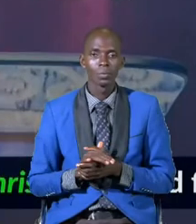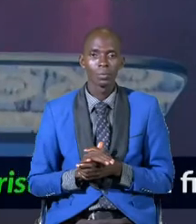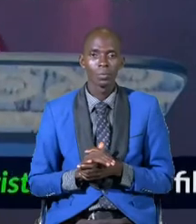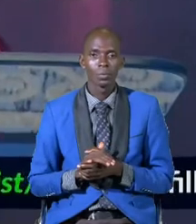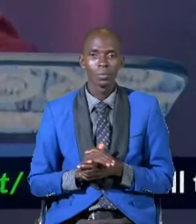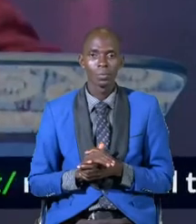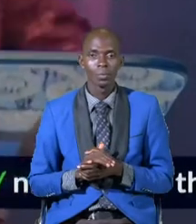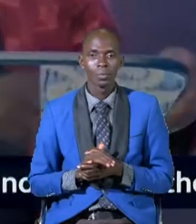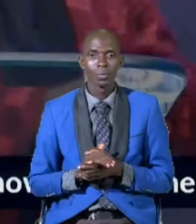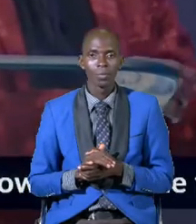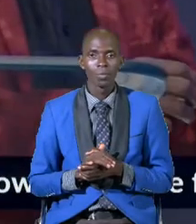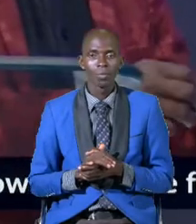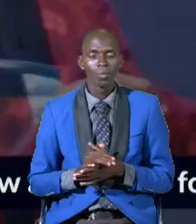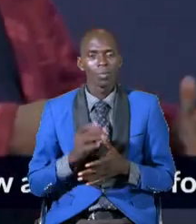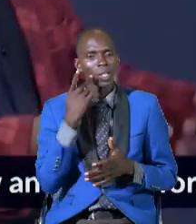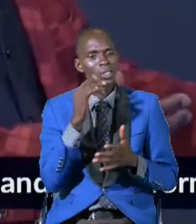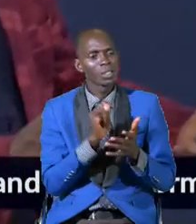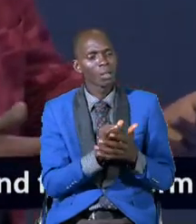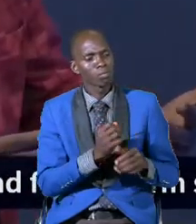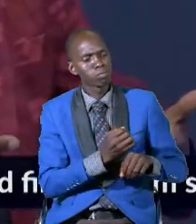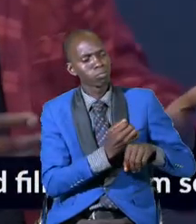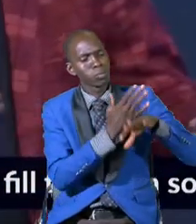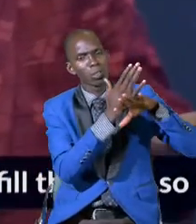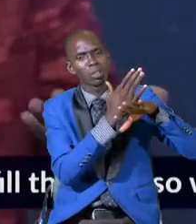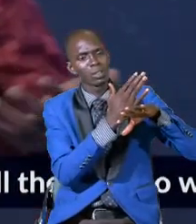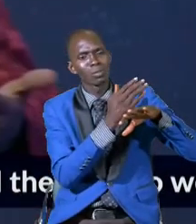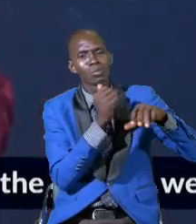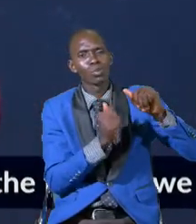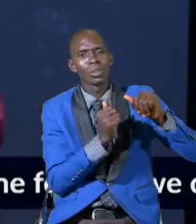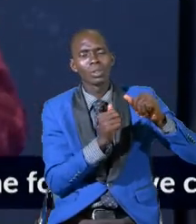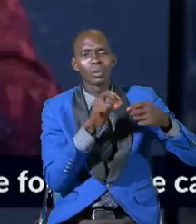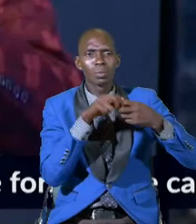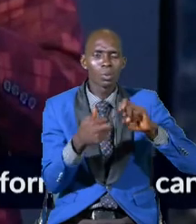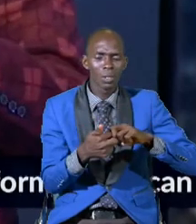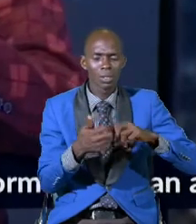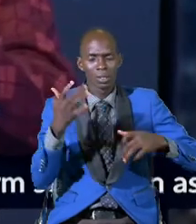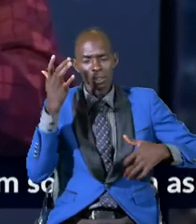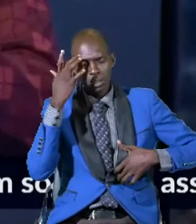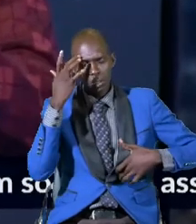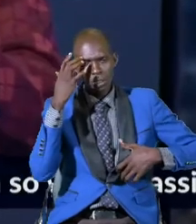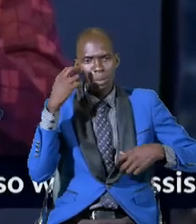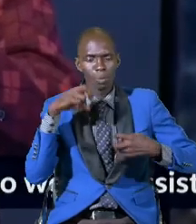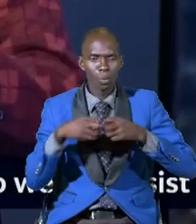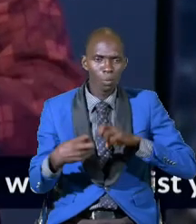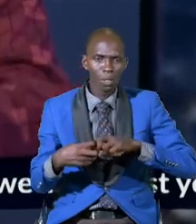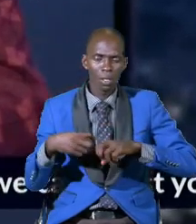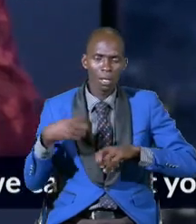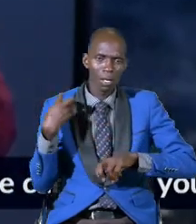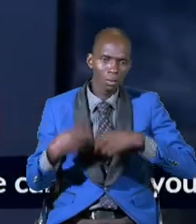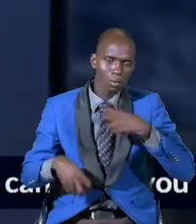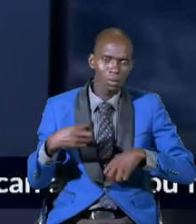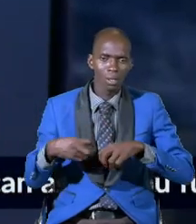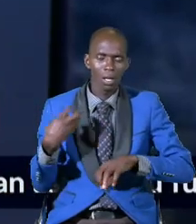Look at that mountain, look at that sickness, look at that infirmity, look at that disease, whatever the name, look at